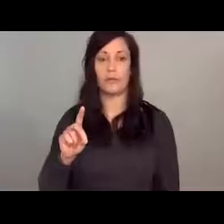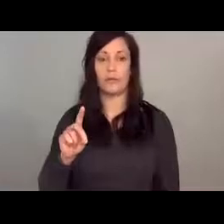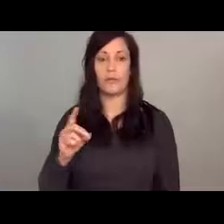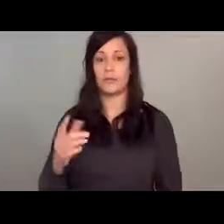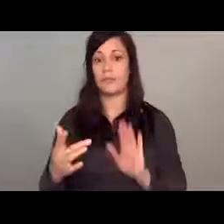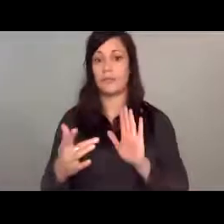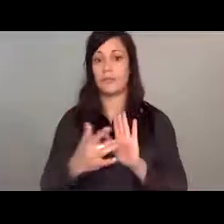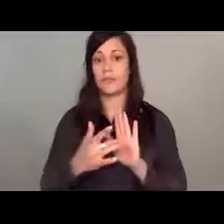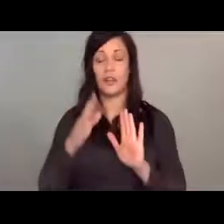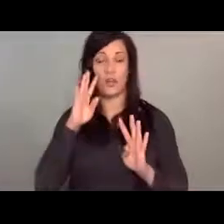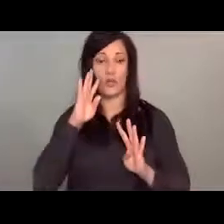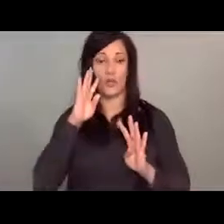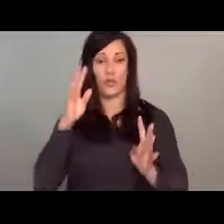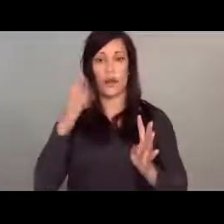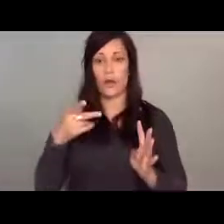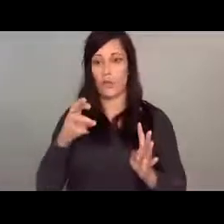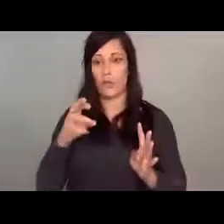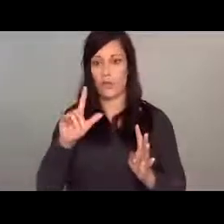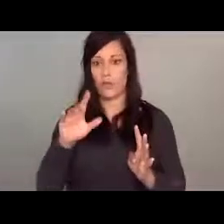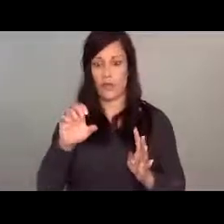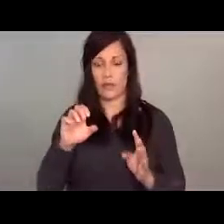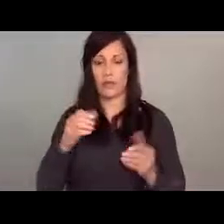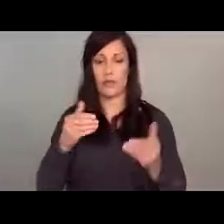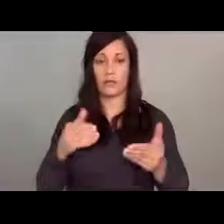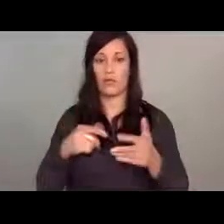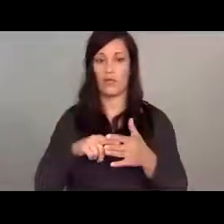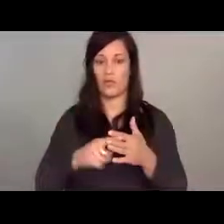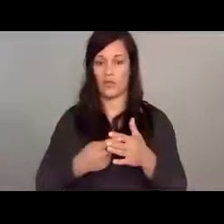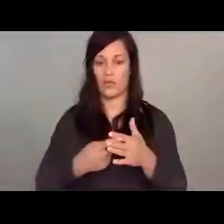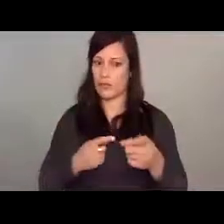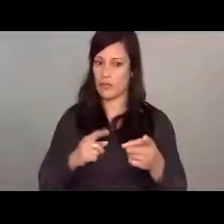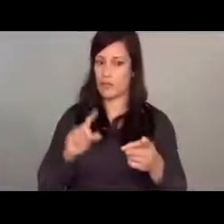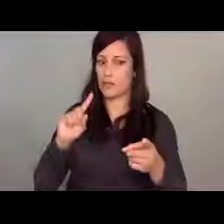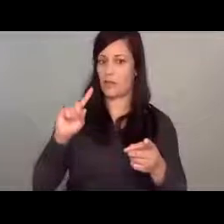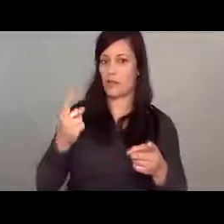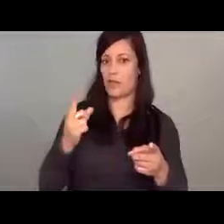get started. This is the first of the 3 forms that we're going to complete.